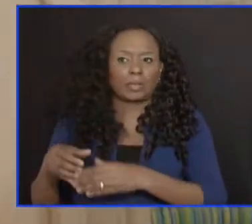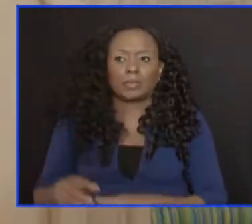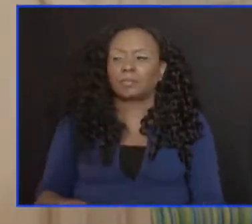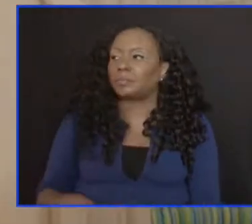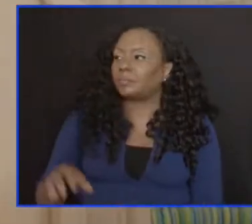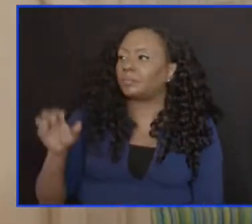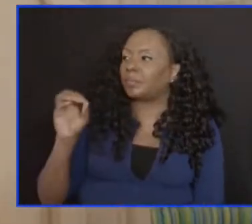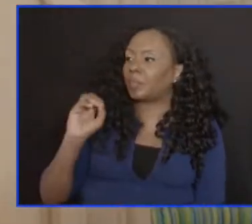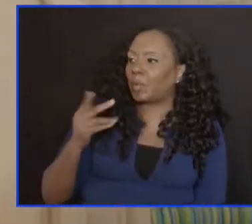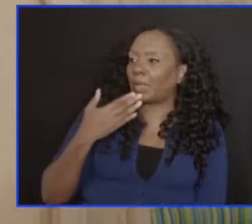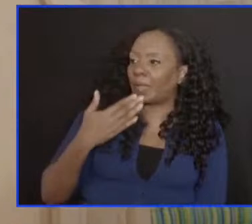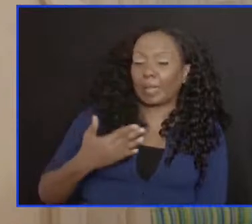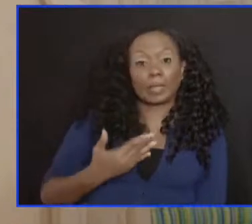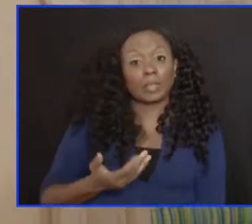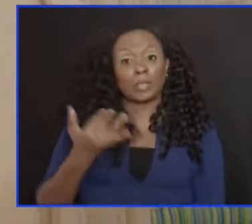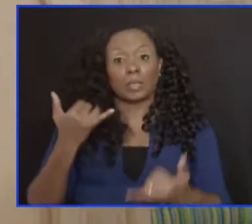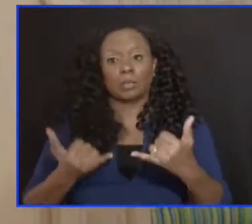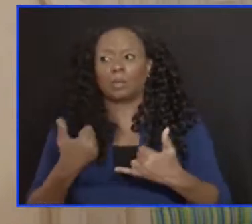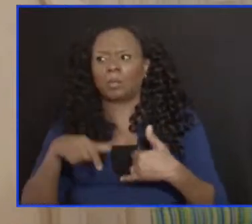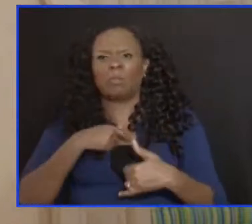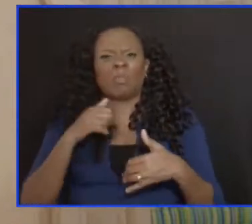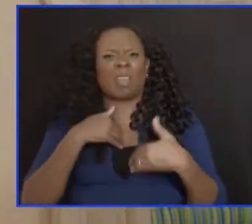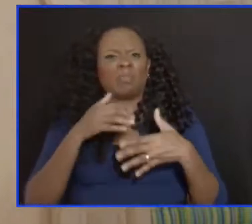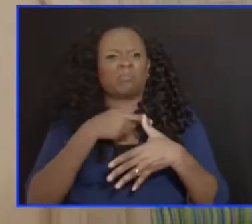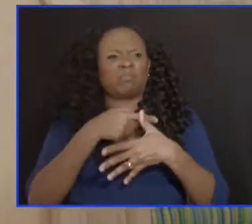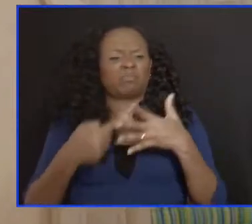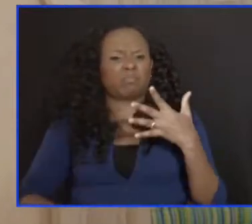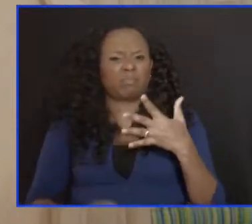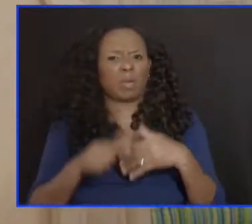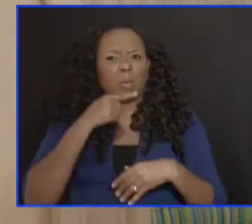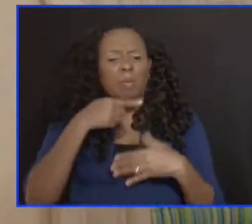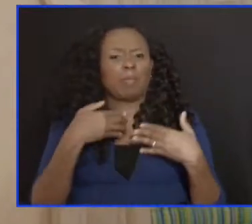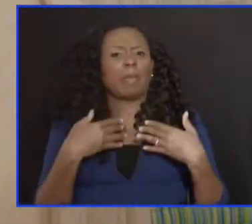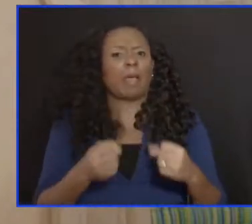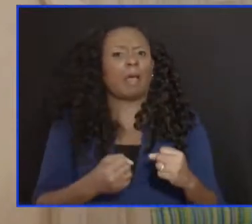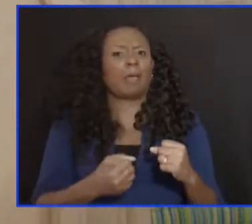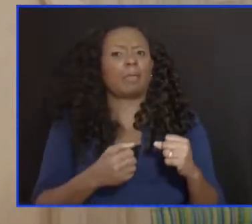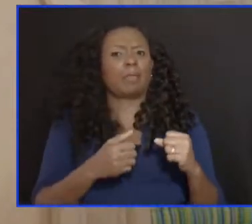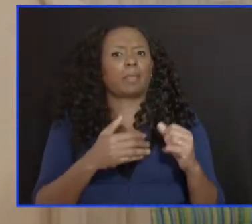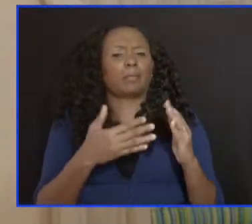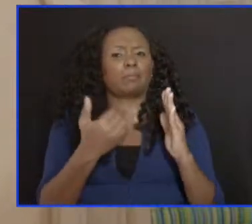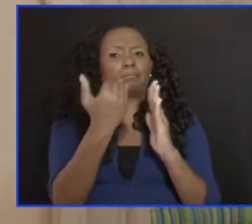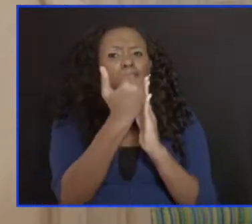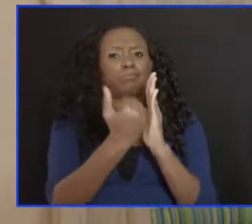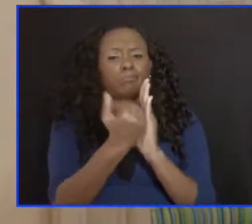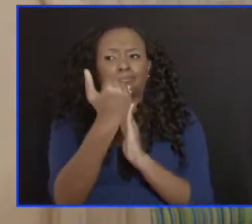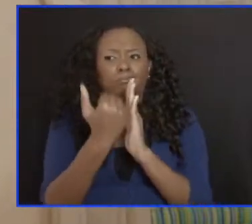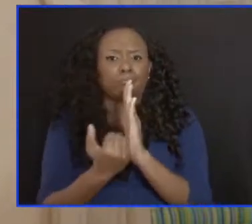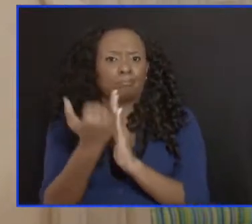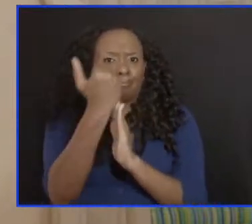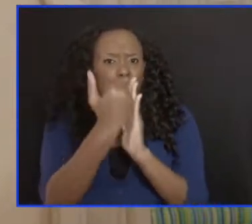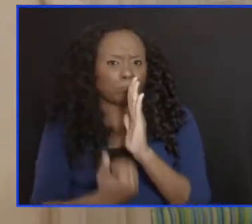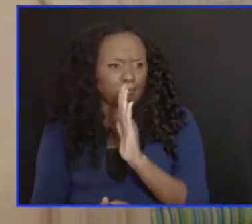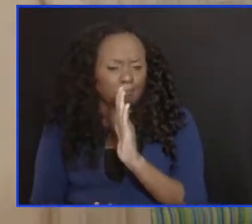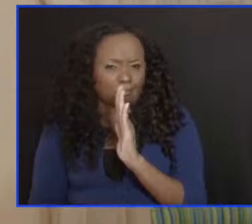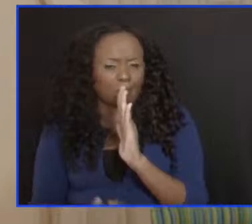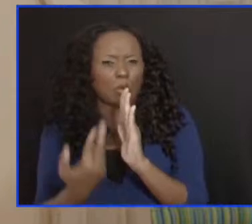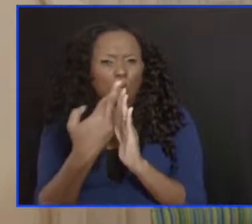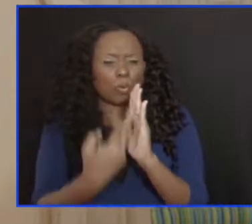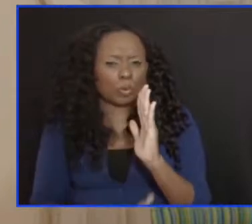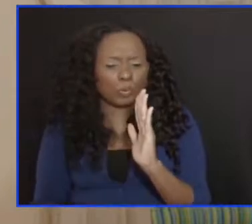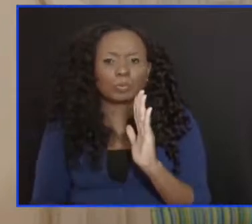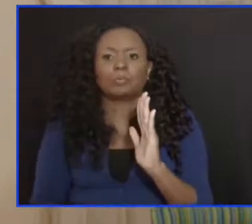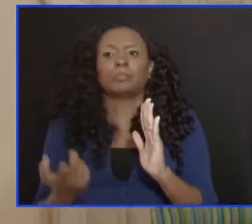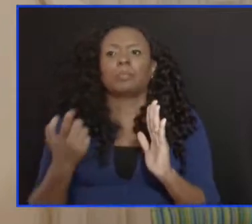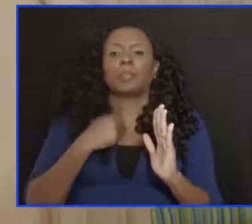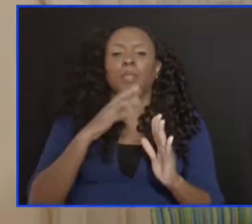prevention and control of COVID, we have a suite of public health and social measures that we recommend. So I would have talked about the